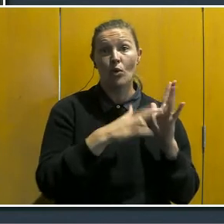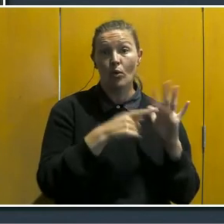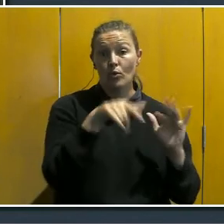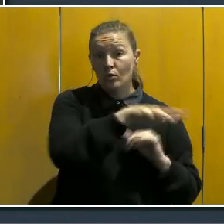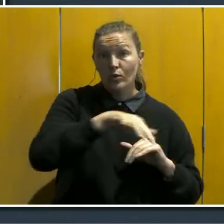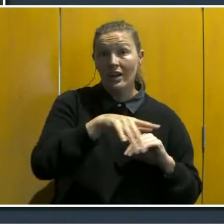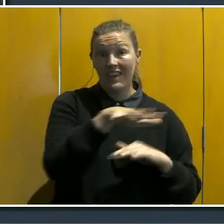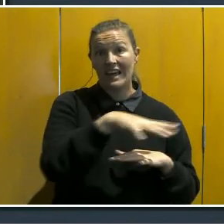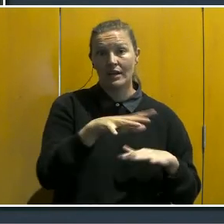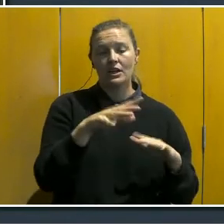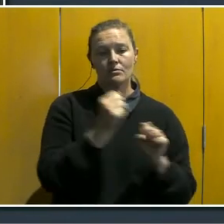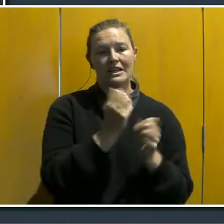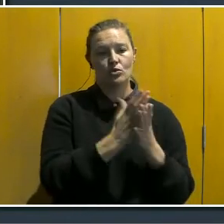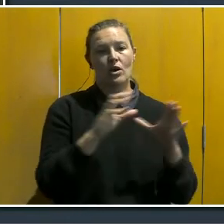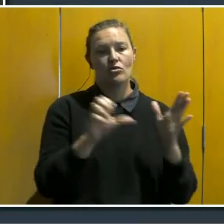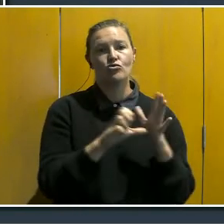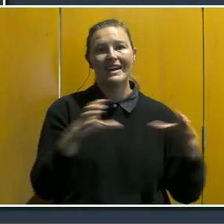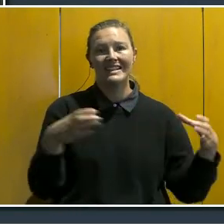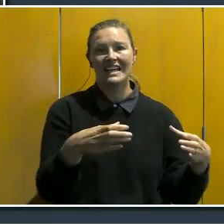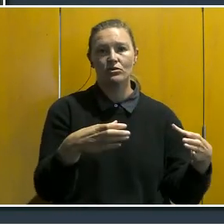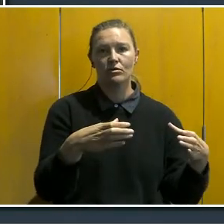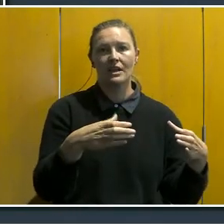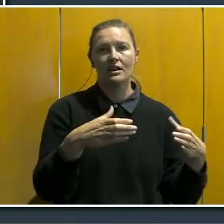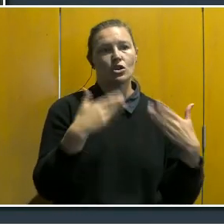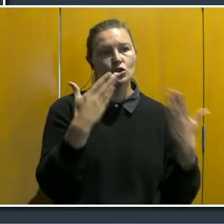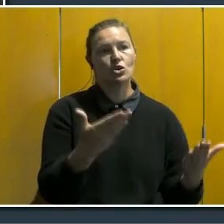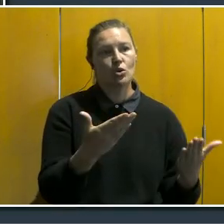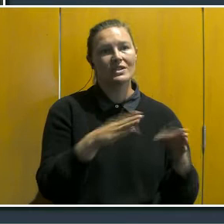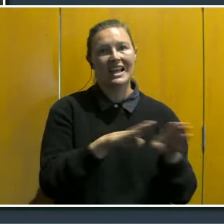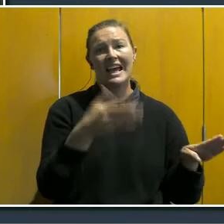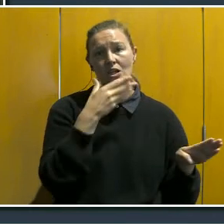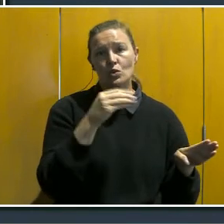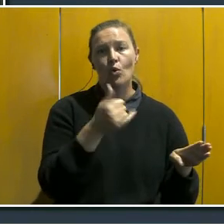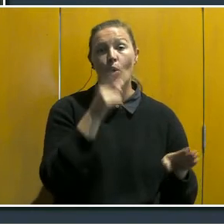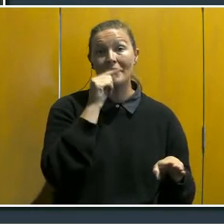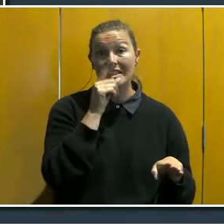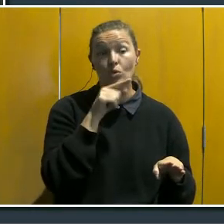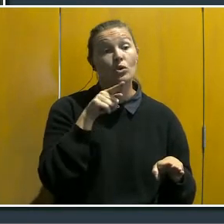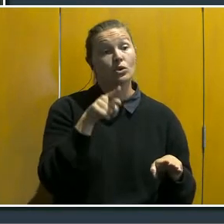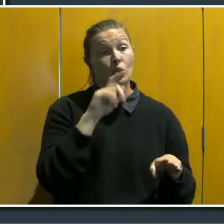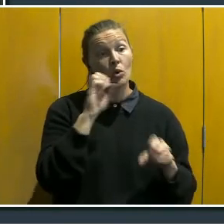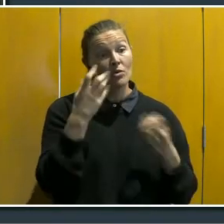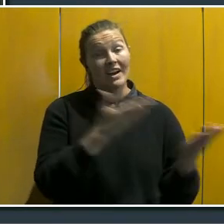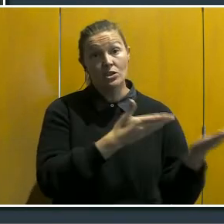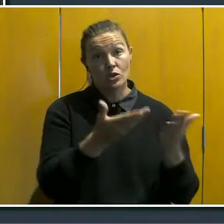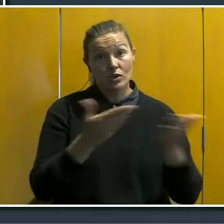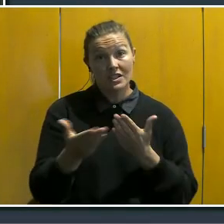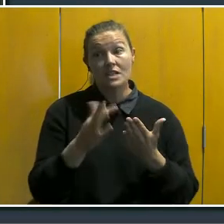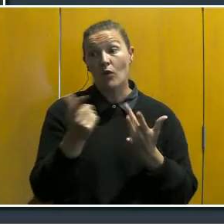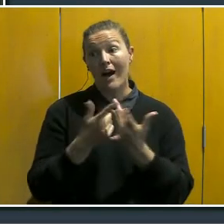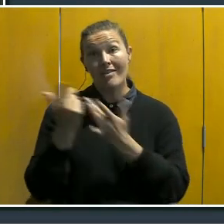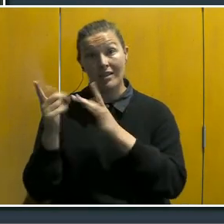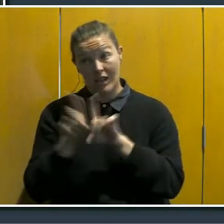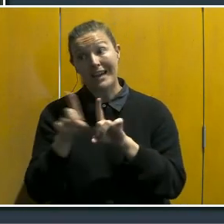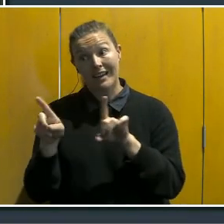accordingly so that the rate category reflects the land use or its potential? Will you provide the services that other residential